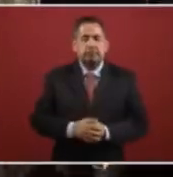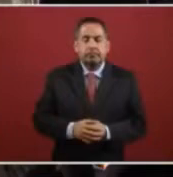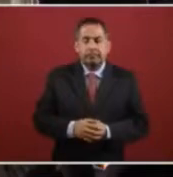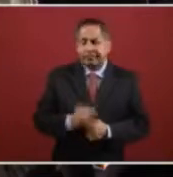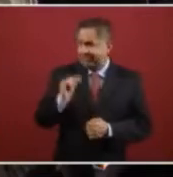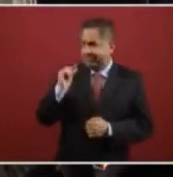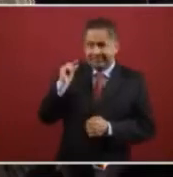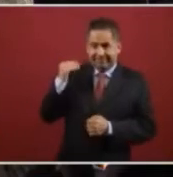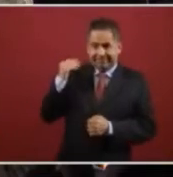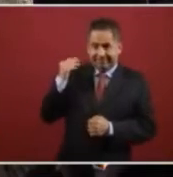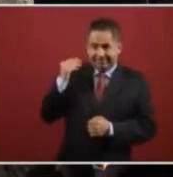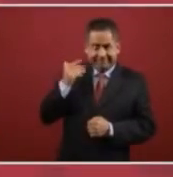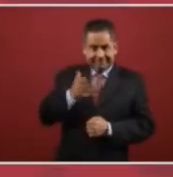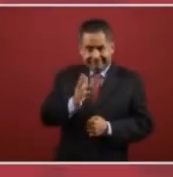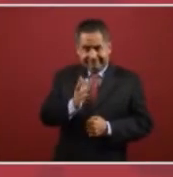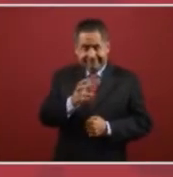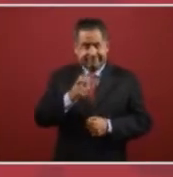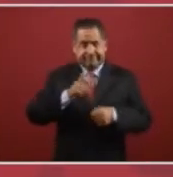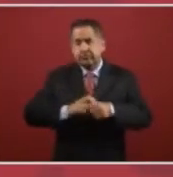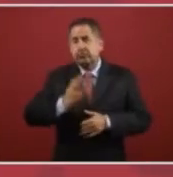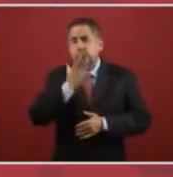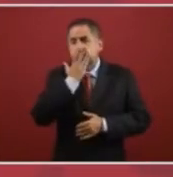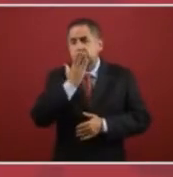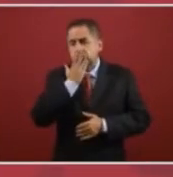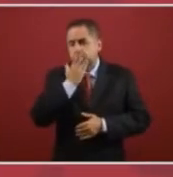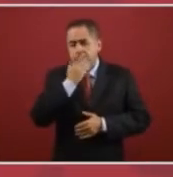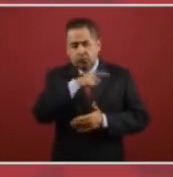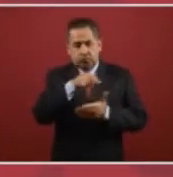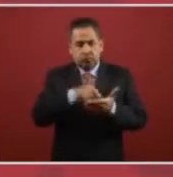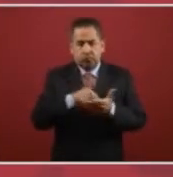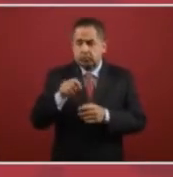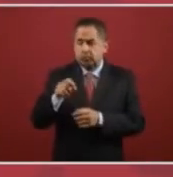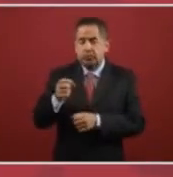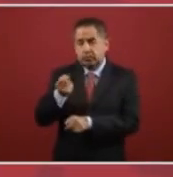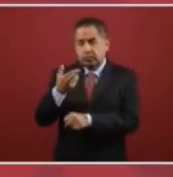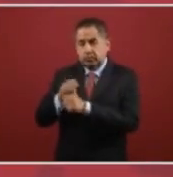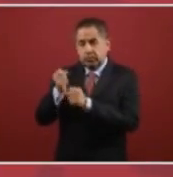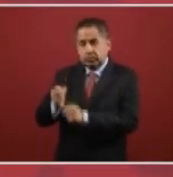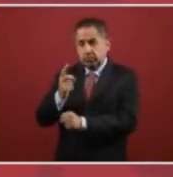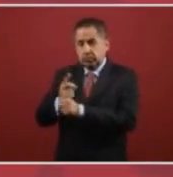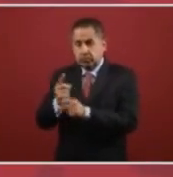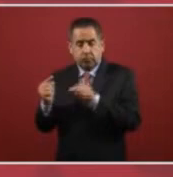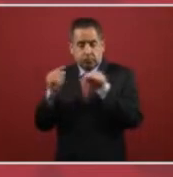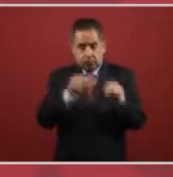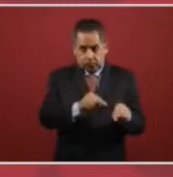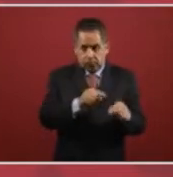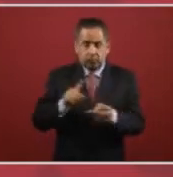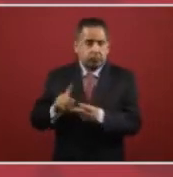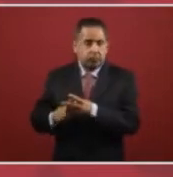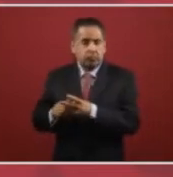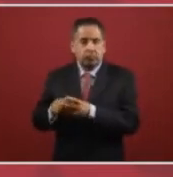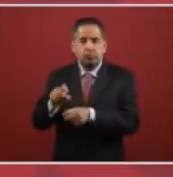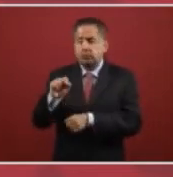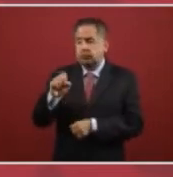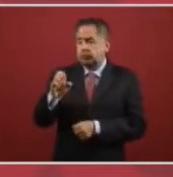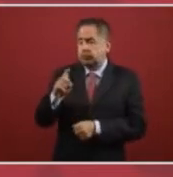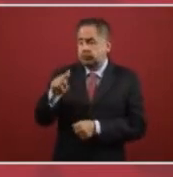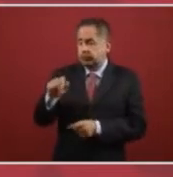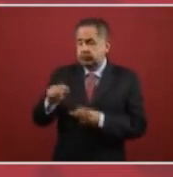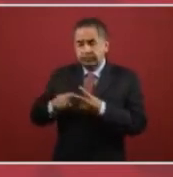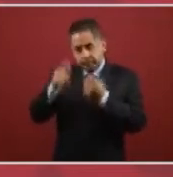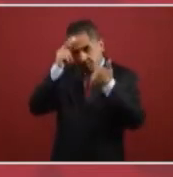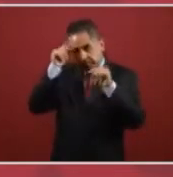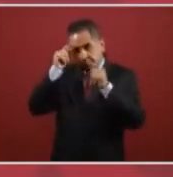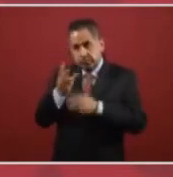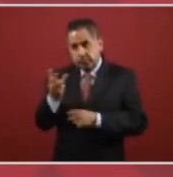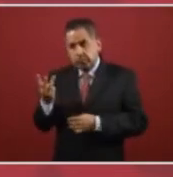security? They have just had, in Sonora, the Secretary of Security and Secretary of